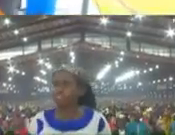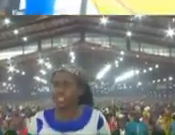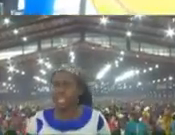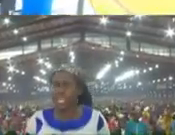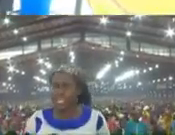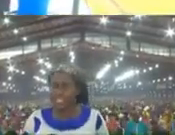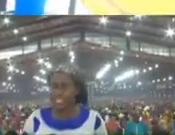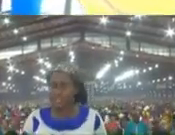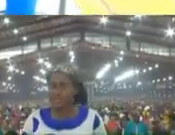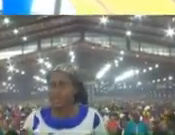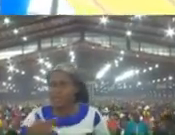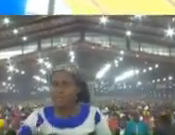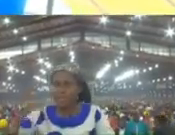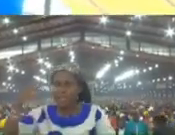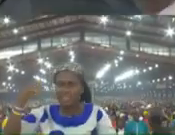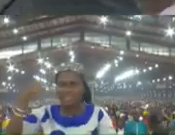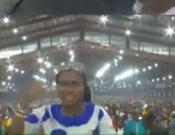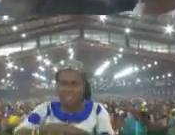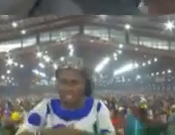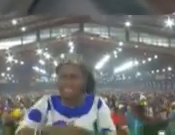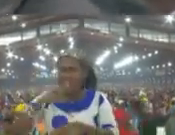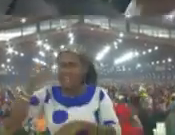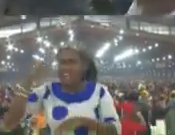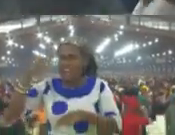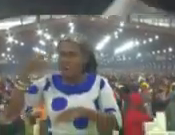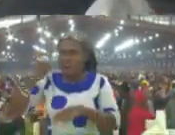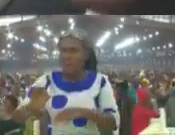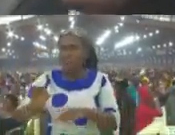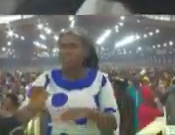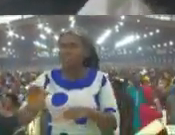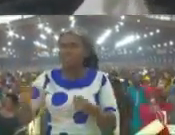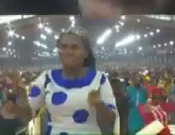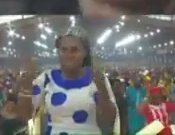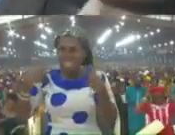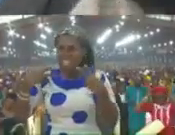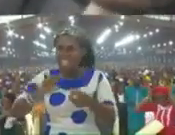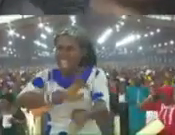My night of fruitless efforts must end tonight.